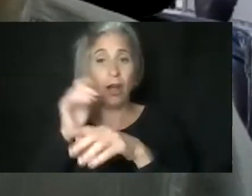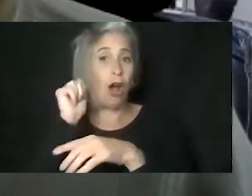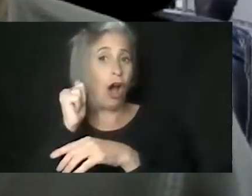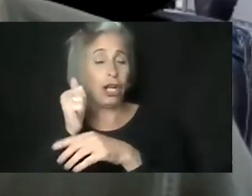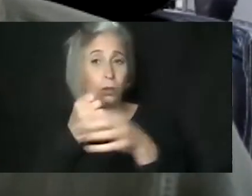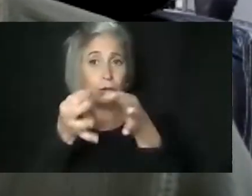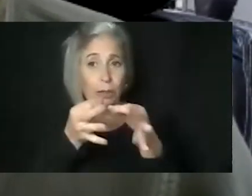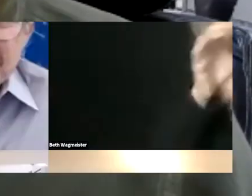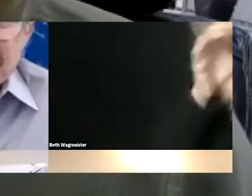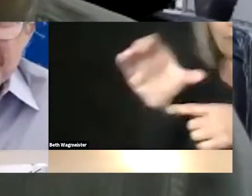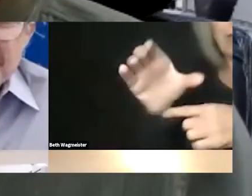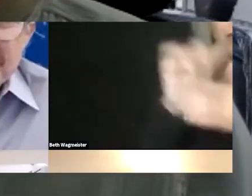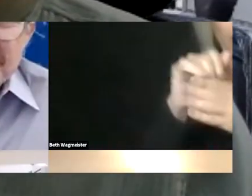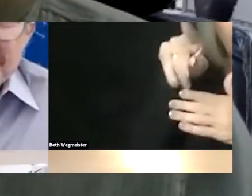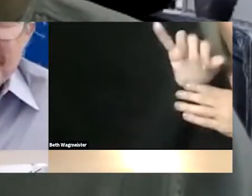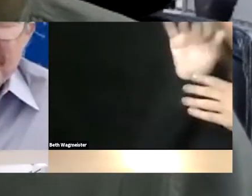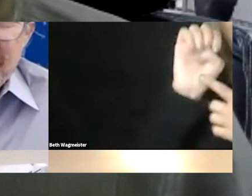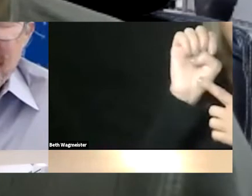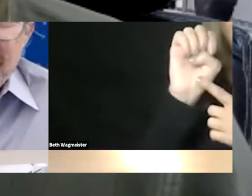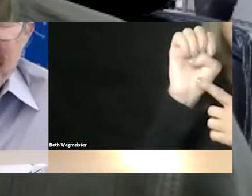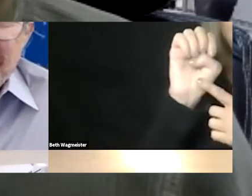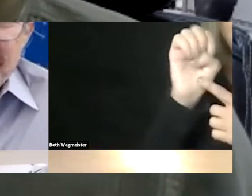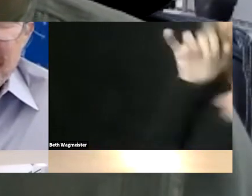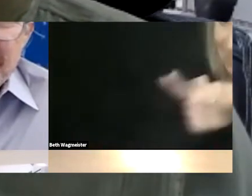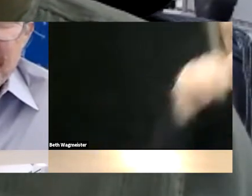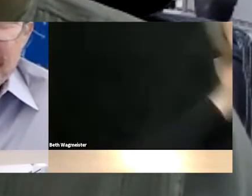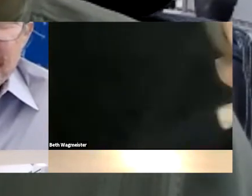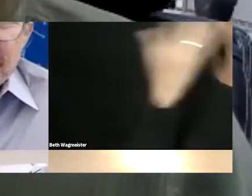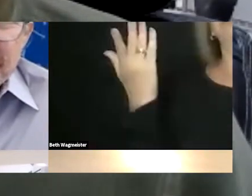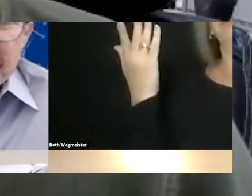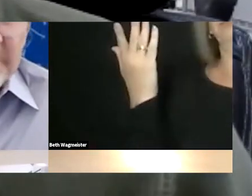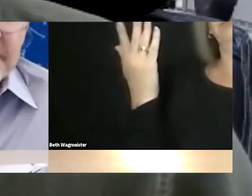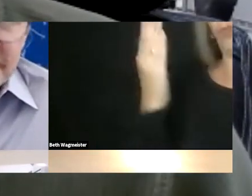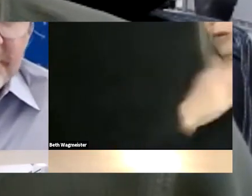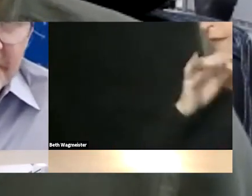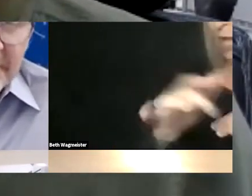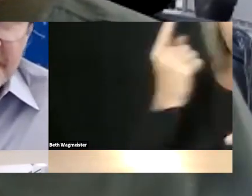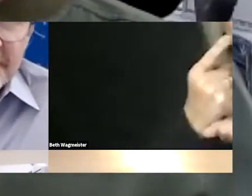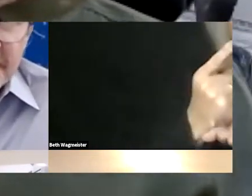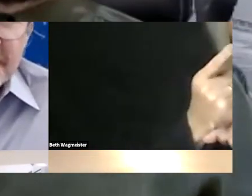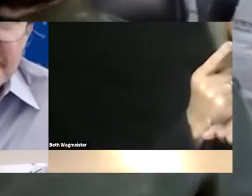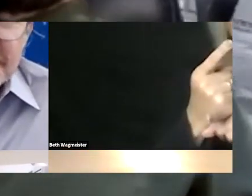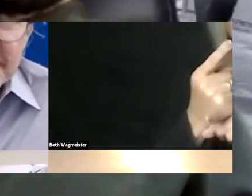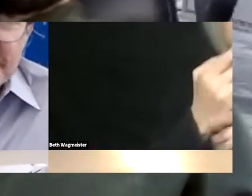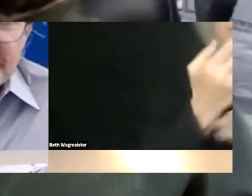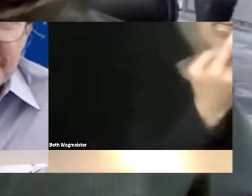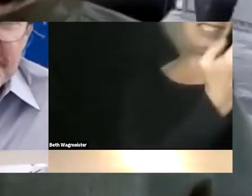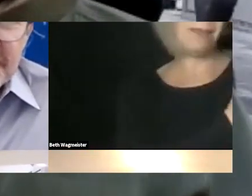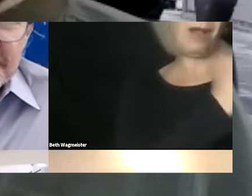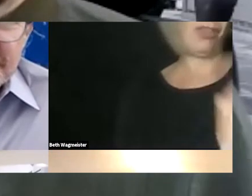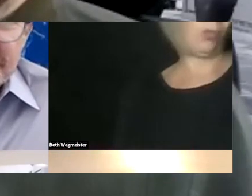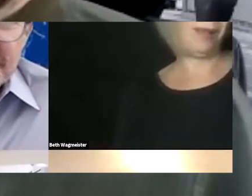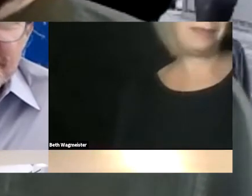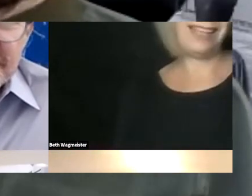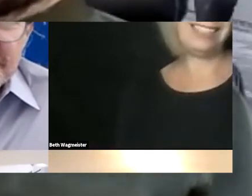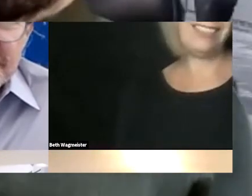or captions or whatever in your profile, they stay on whenever they're available, right? Whereas some other websites, for